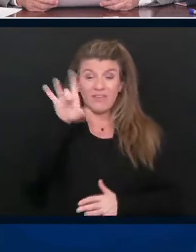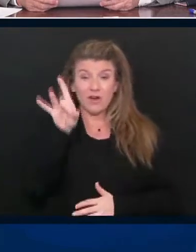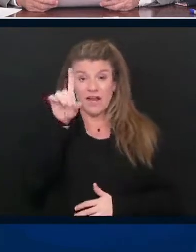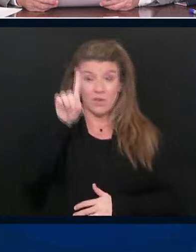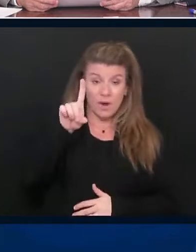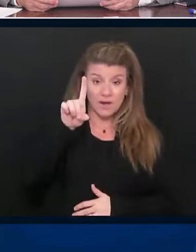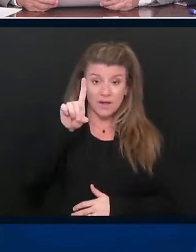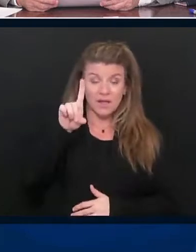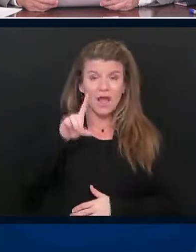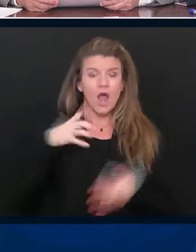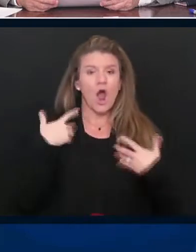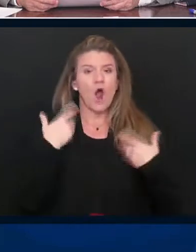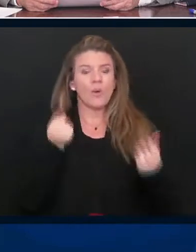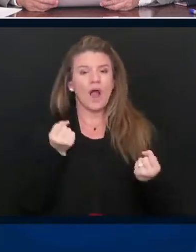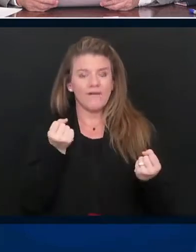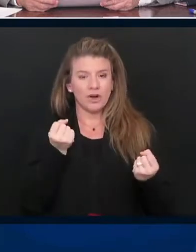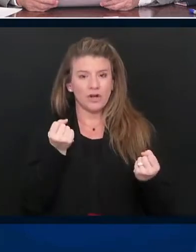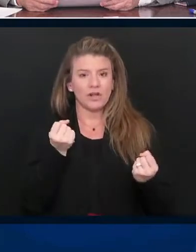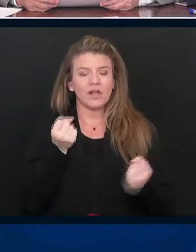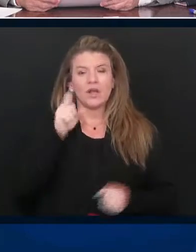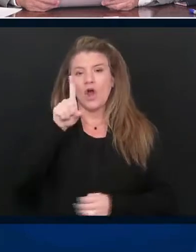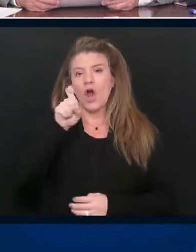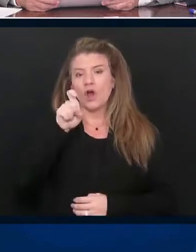5,581, and our recovered cases are